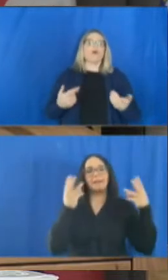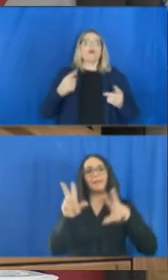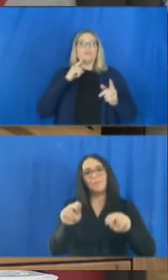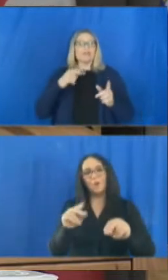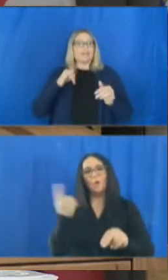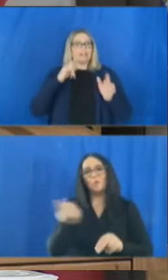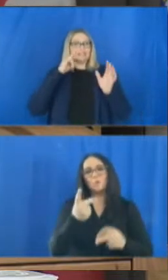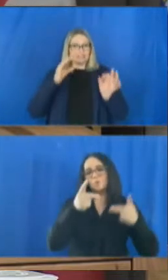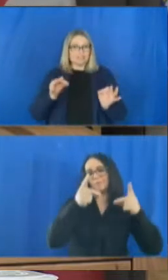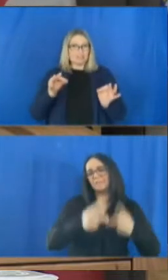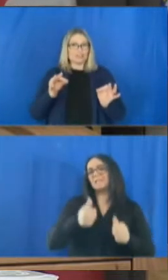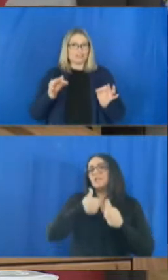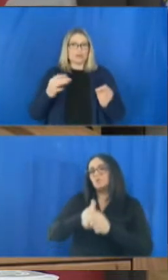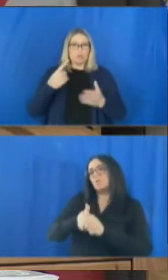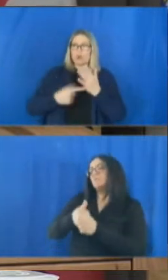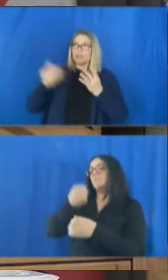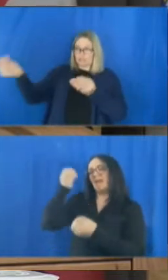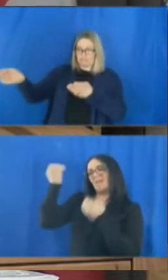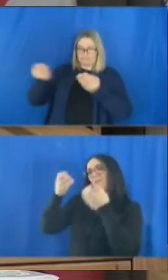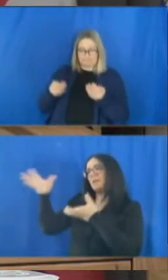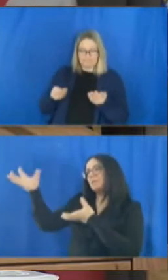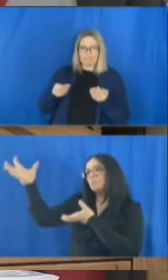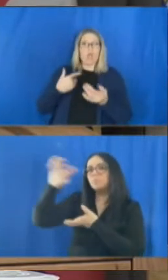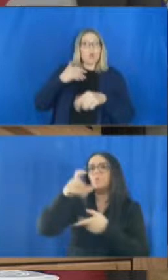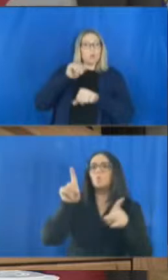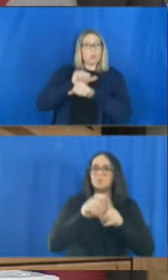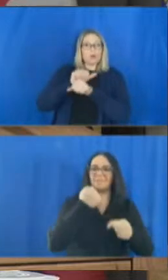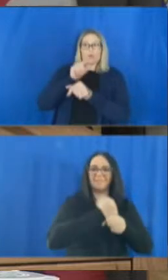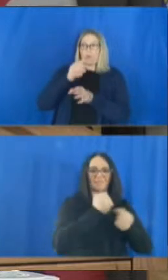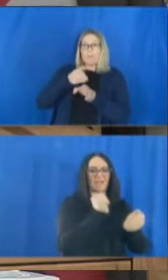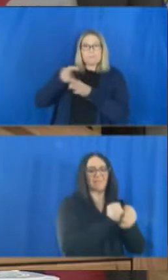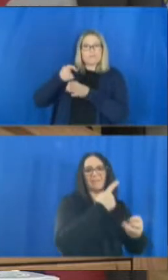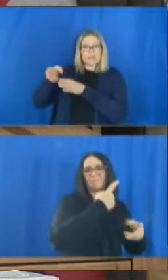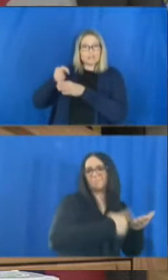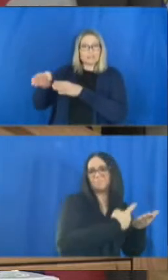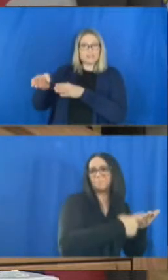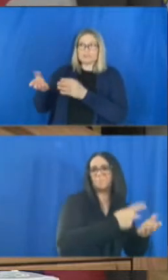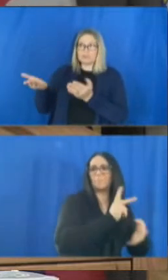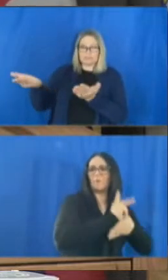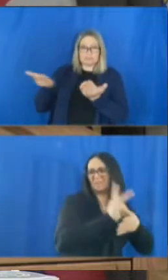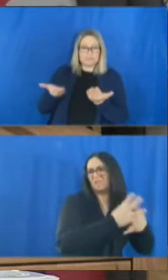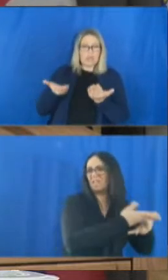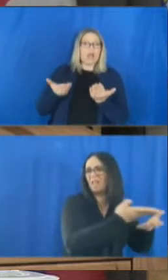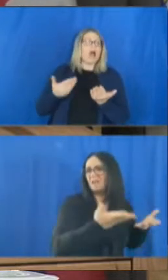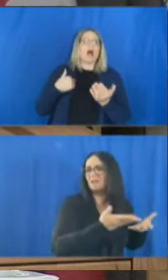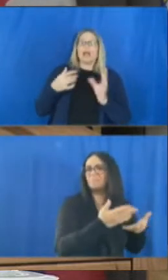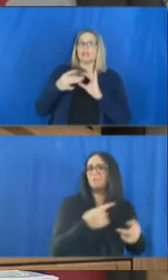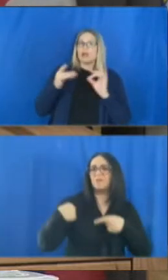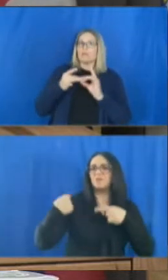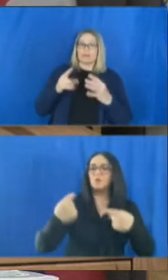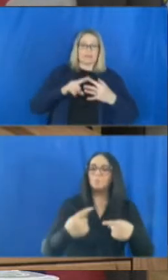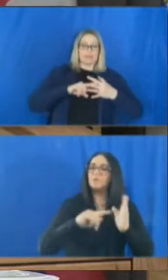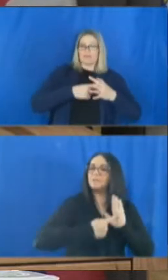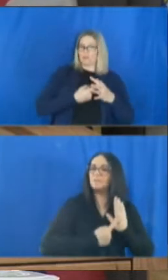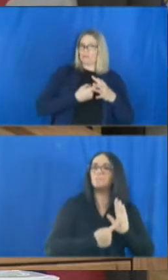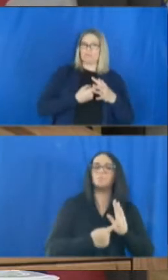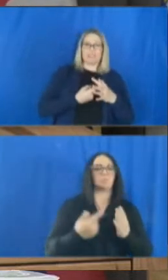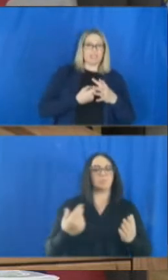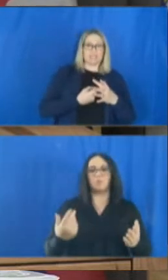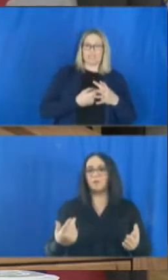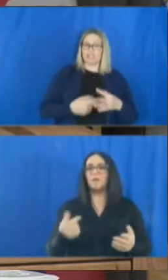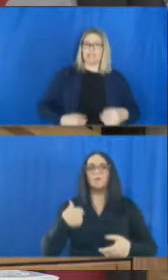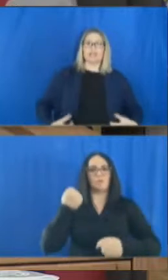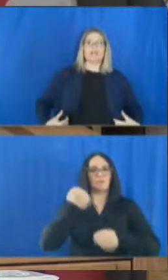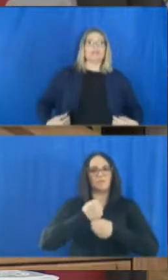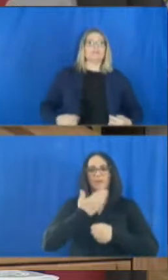so. And we'll make decisions based on the right next step for our province as we can work that